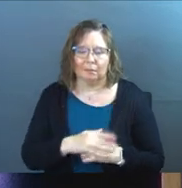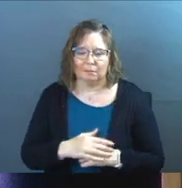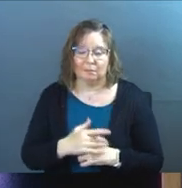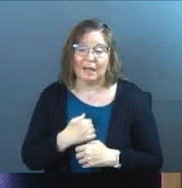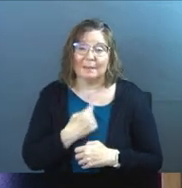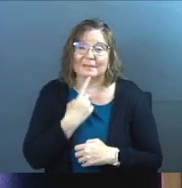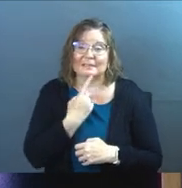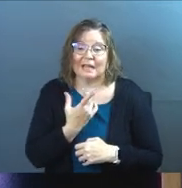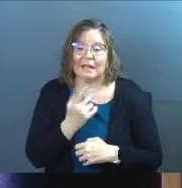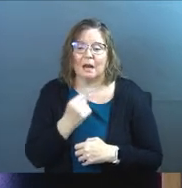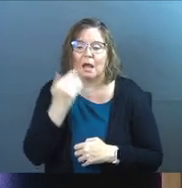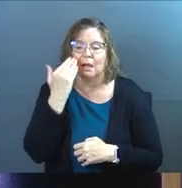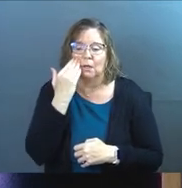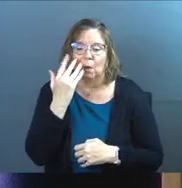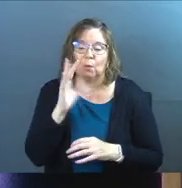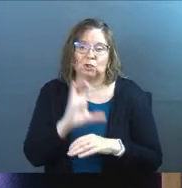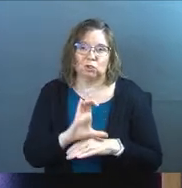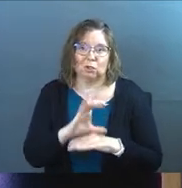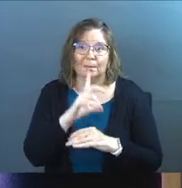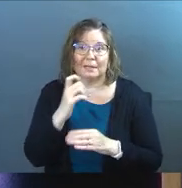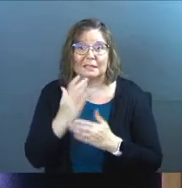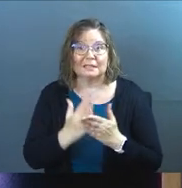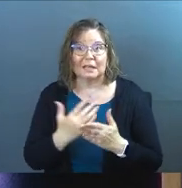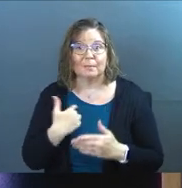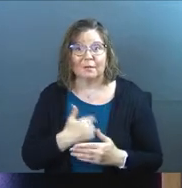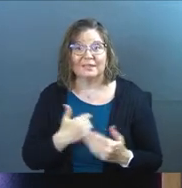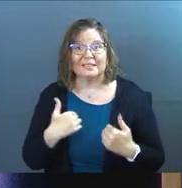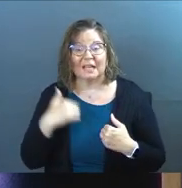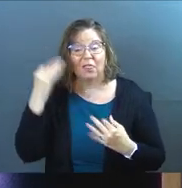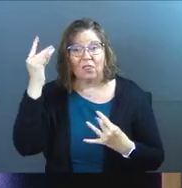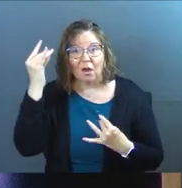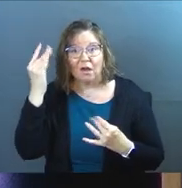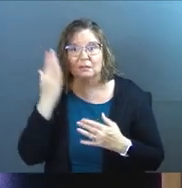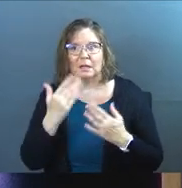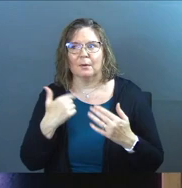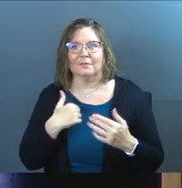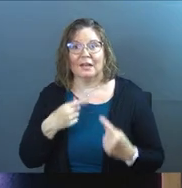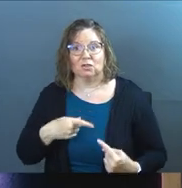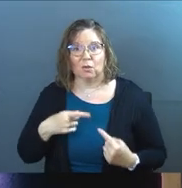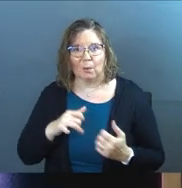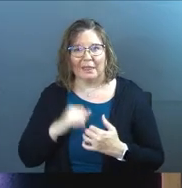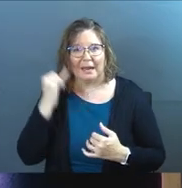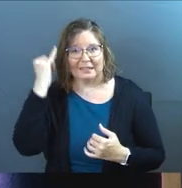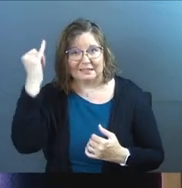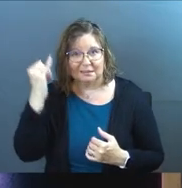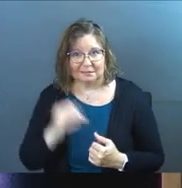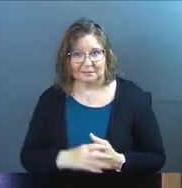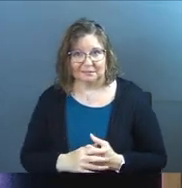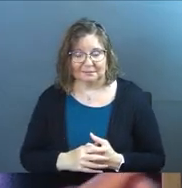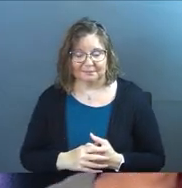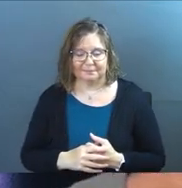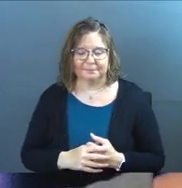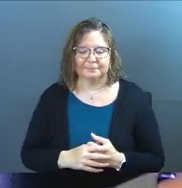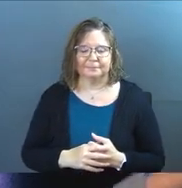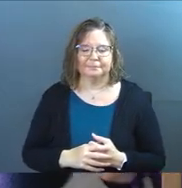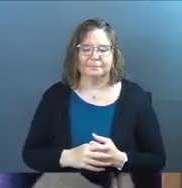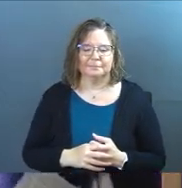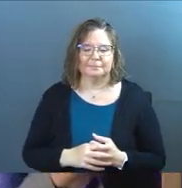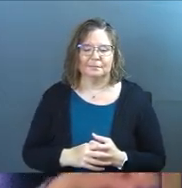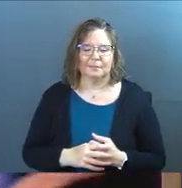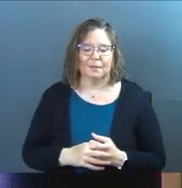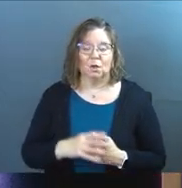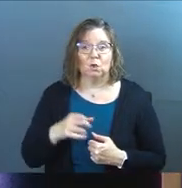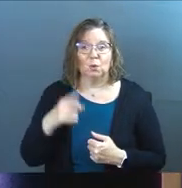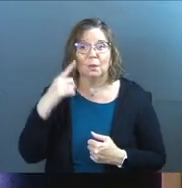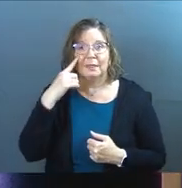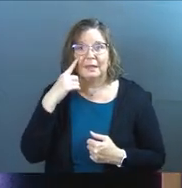I'm just going to say it, and I know we're in church because some of us have thought of it. Some of us have struggled with this. He's not there